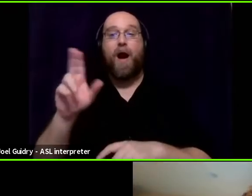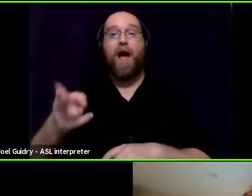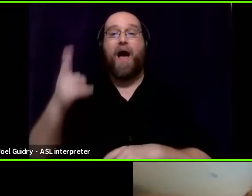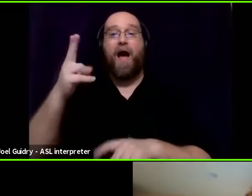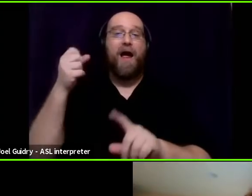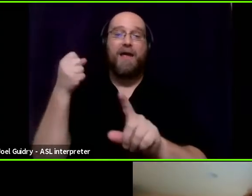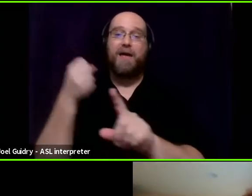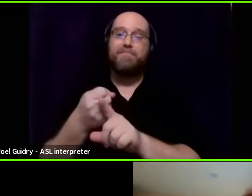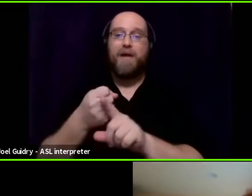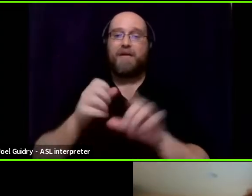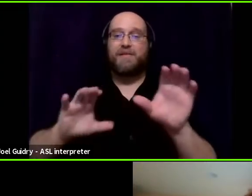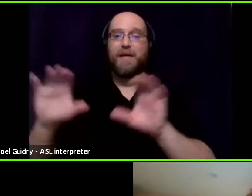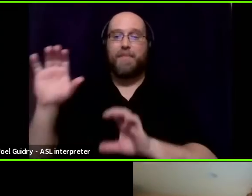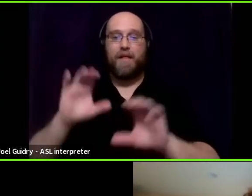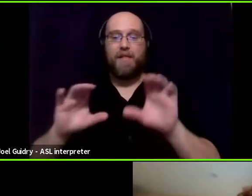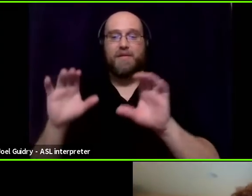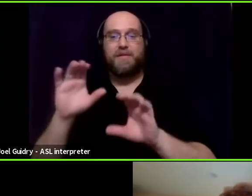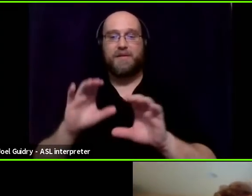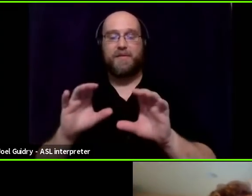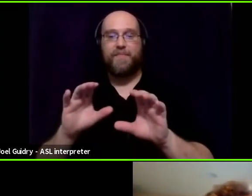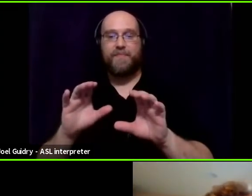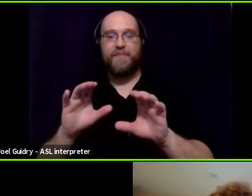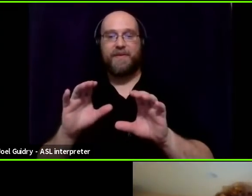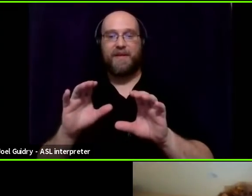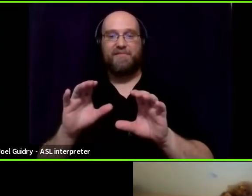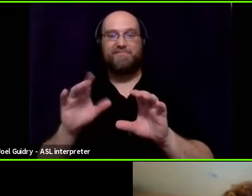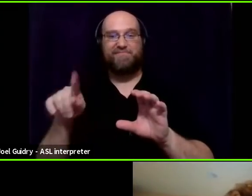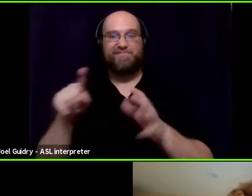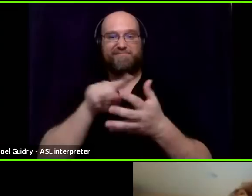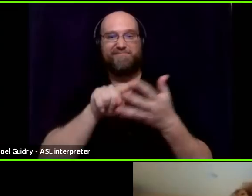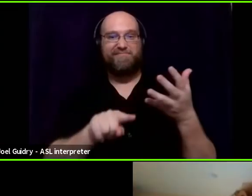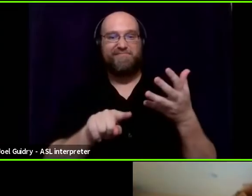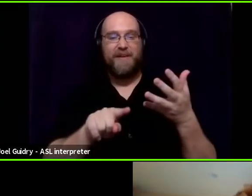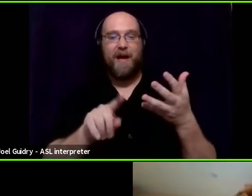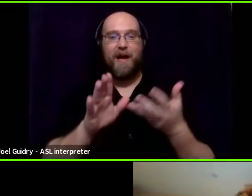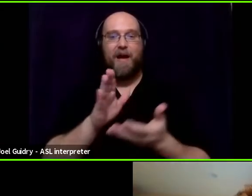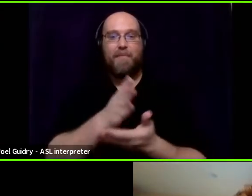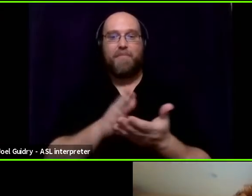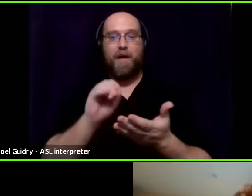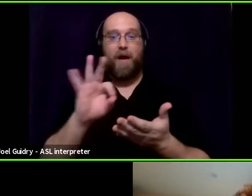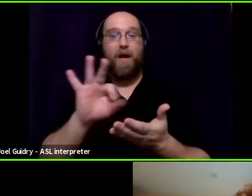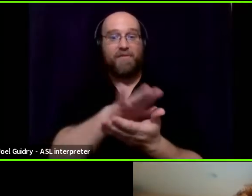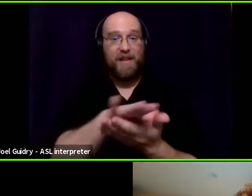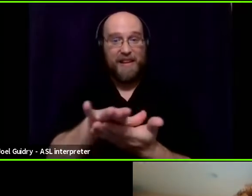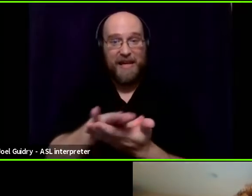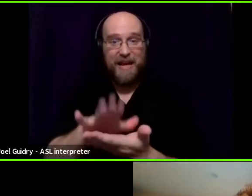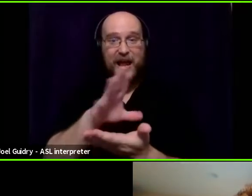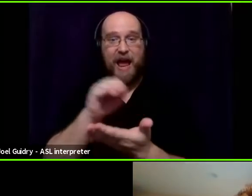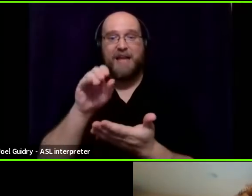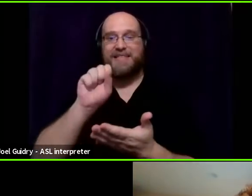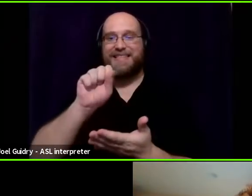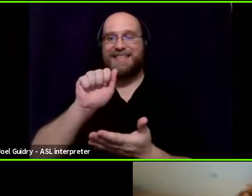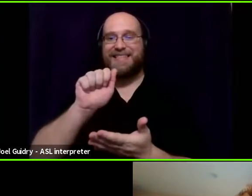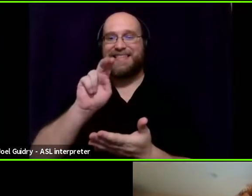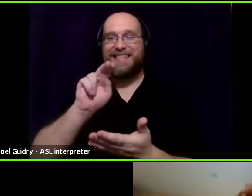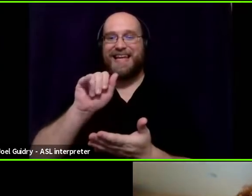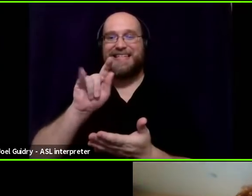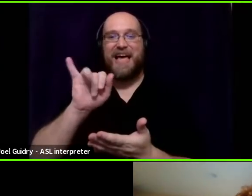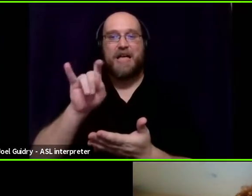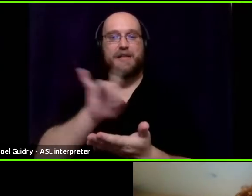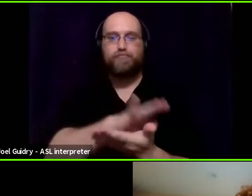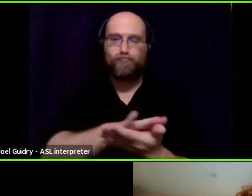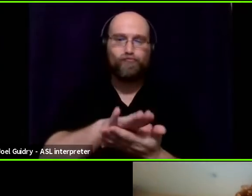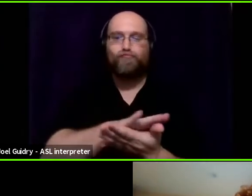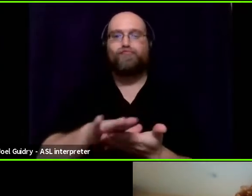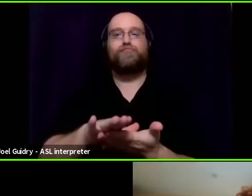chemicals that are part of cleaning and sanitizing. And that guidance, again, should